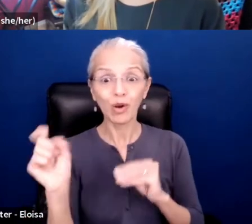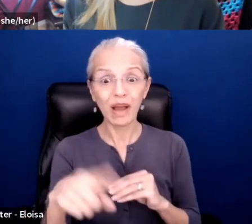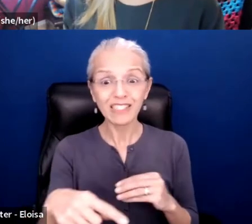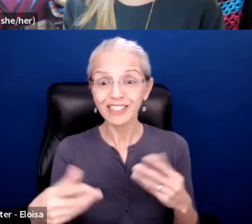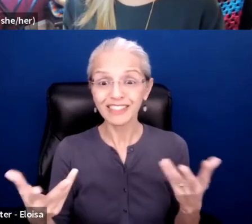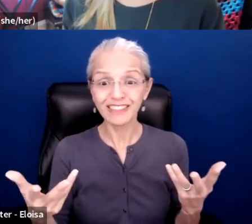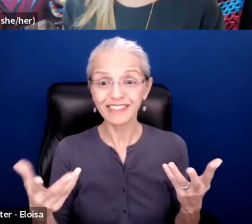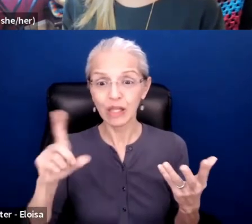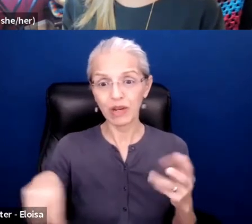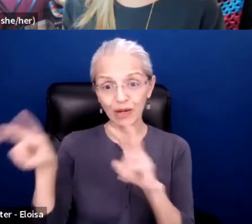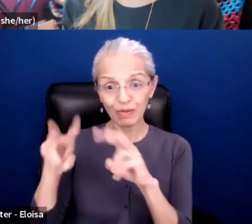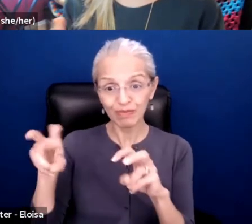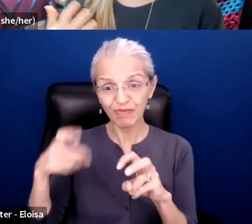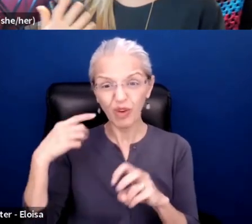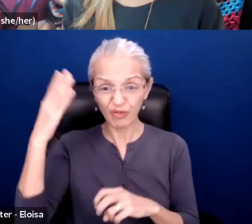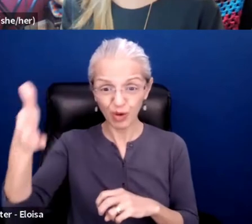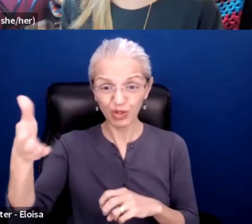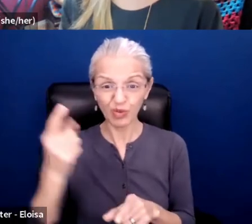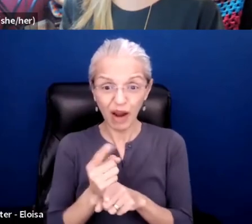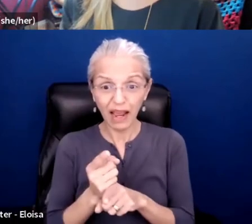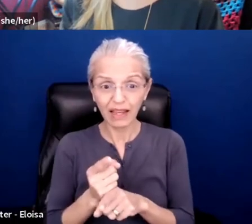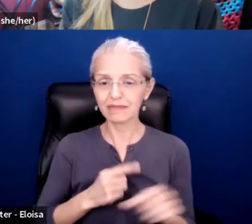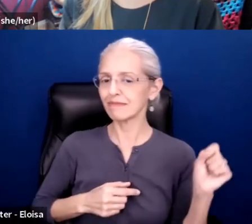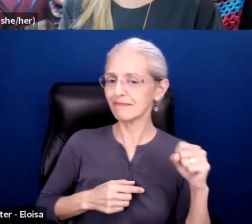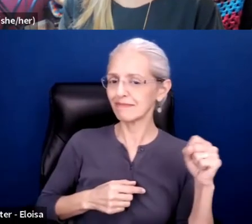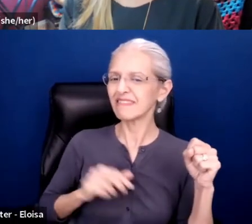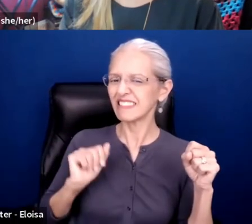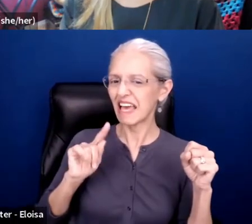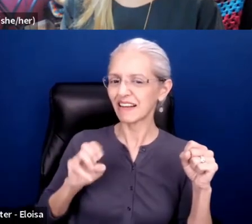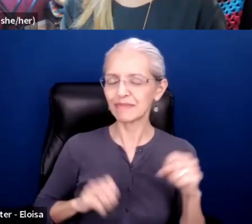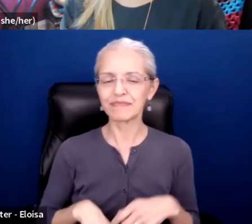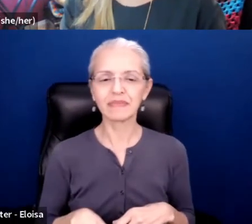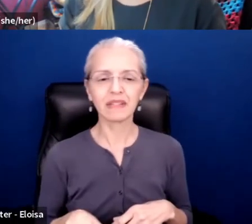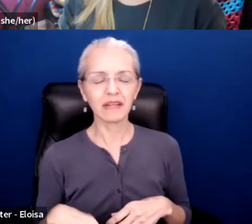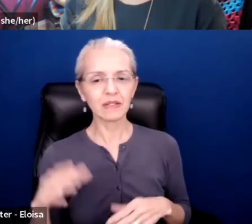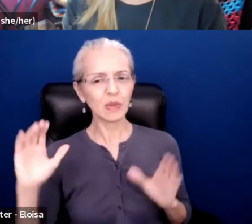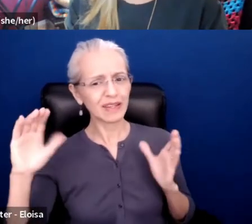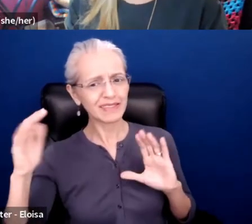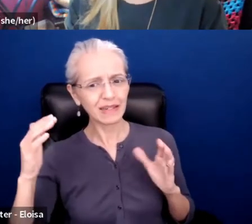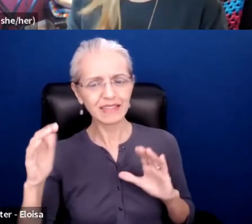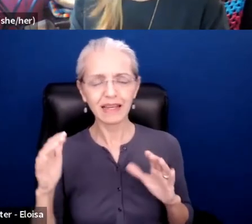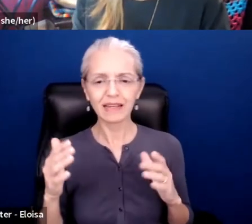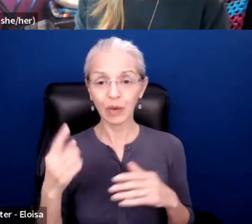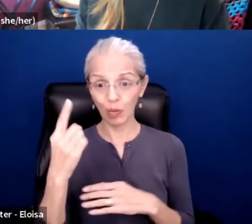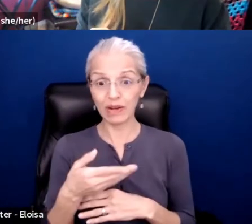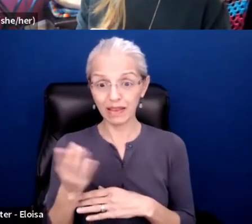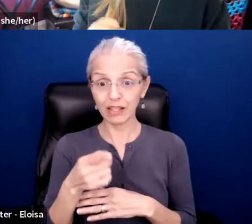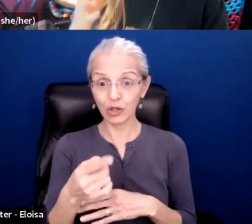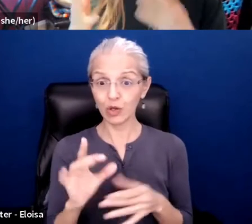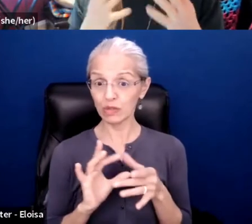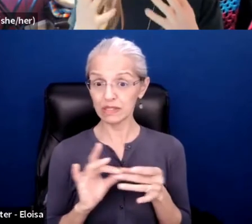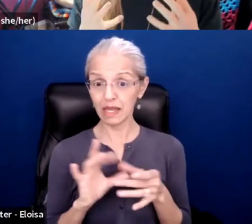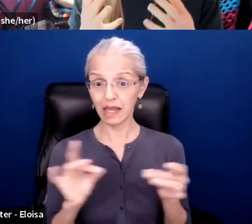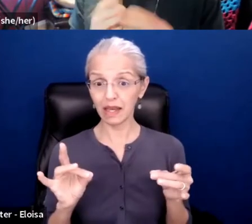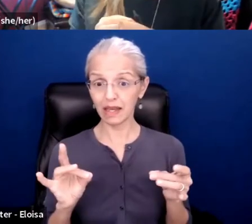that we need to explore in the future, right? More understanding. So it sounds like, you know, one of the things that you're saying is that